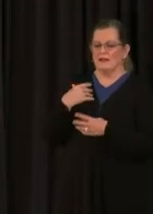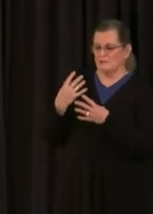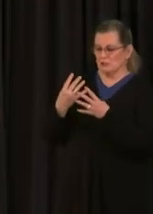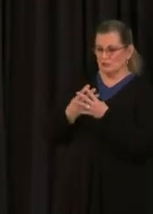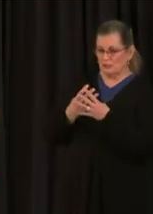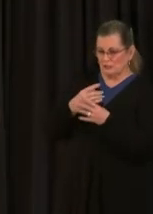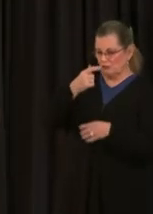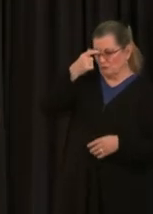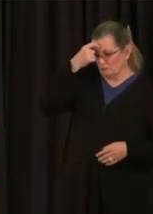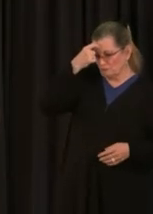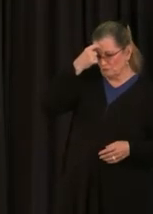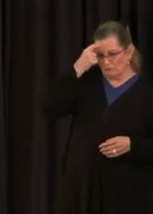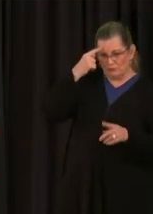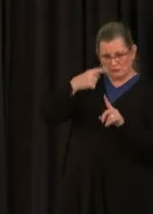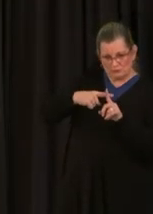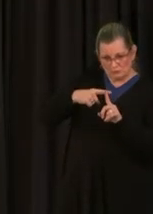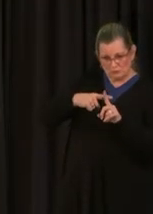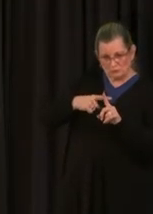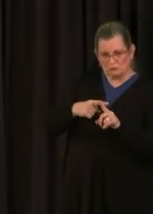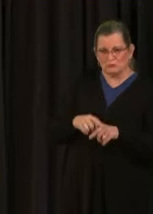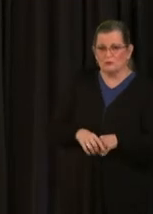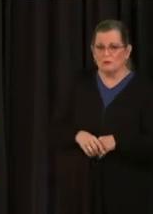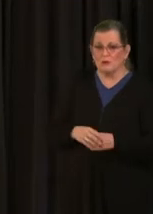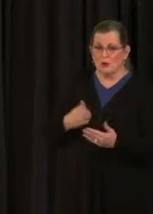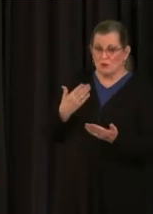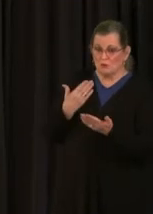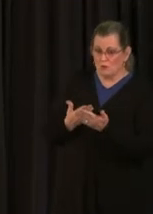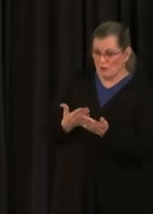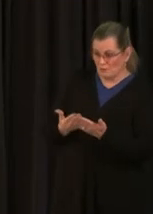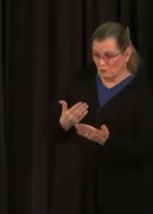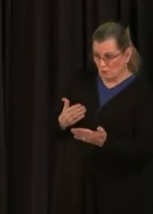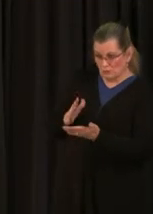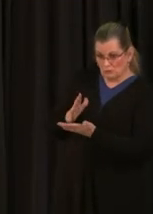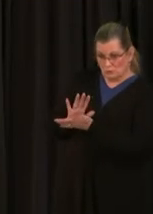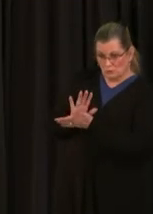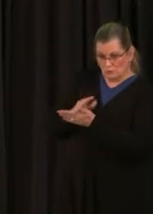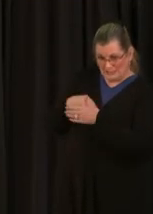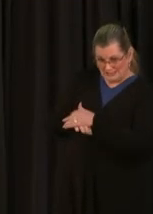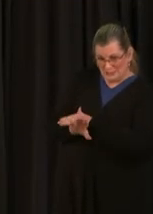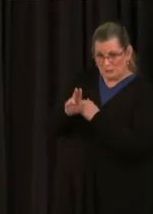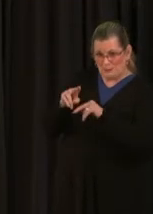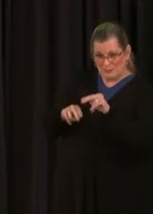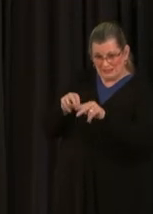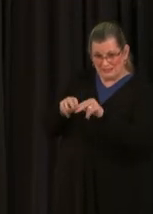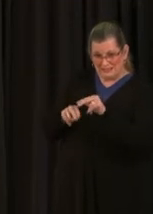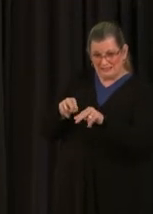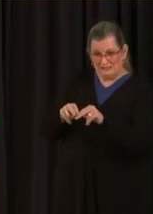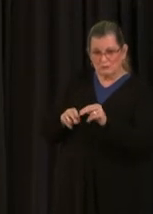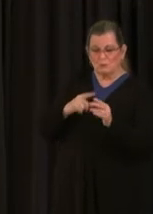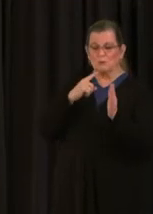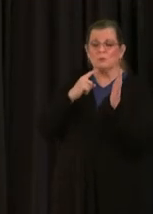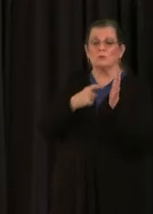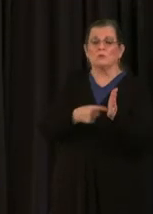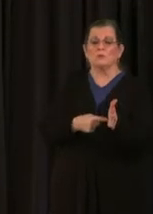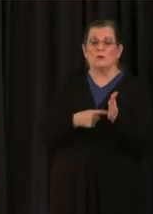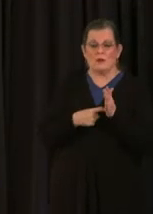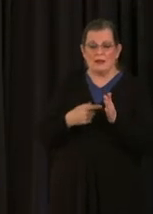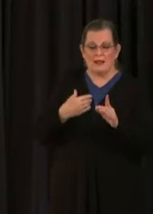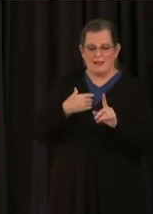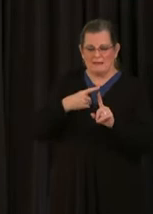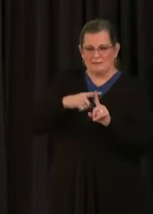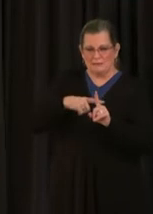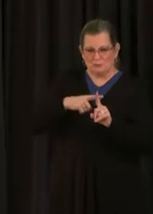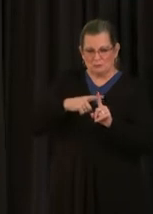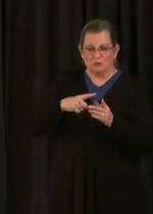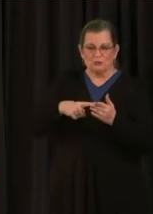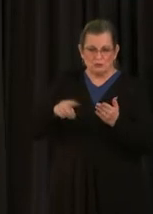procedure. Students, when they arrive on campus, before they enter the building or as they enter the building, are required to have a temperature